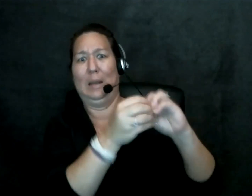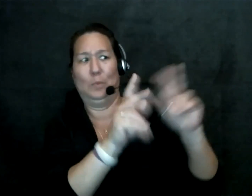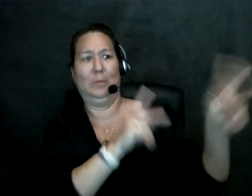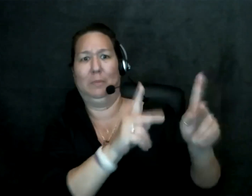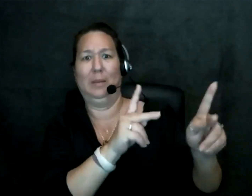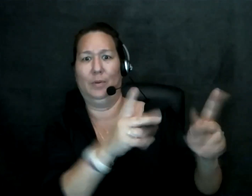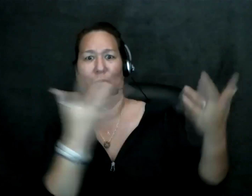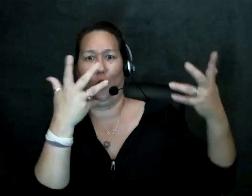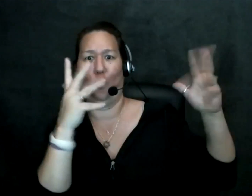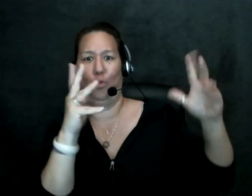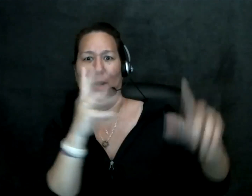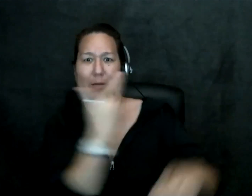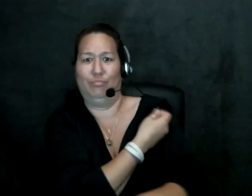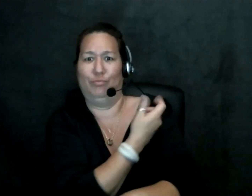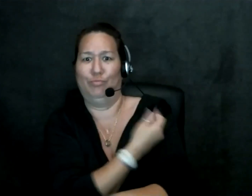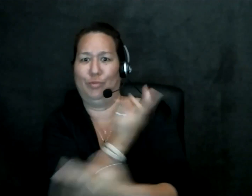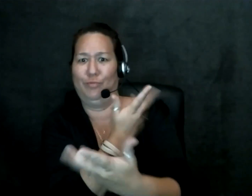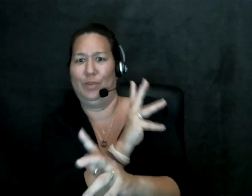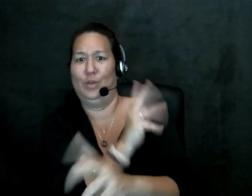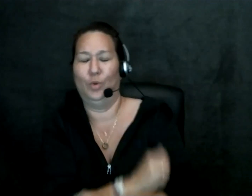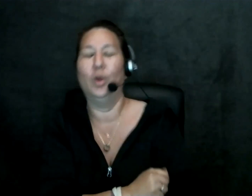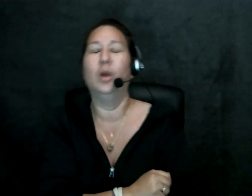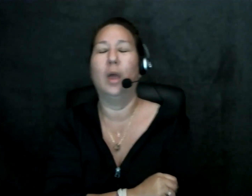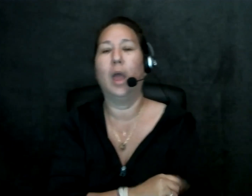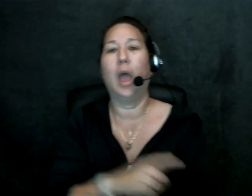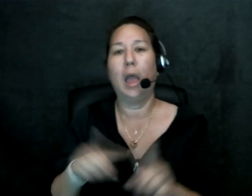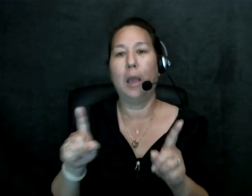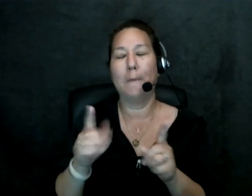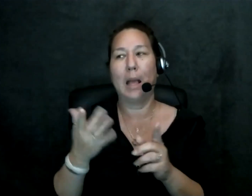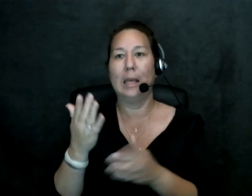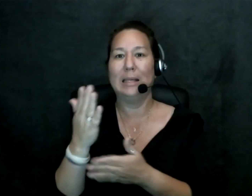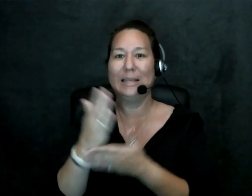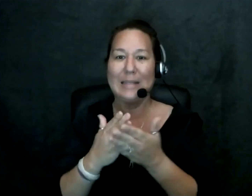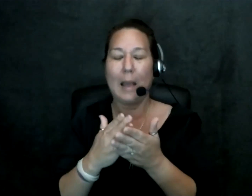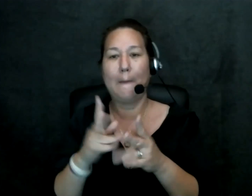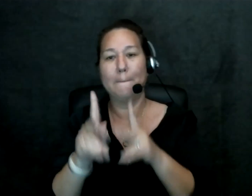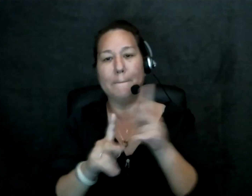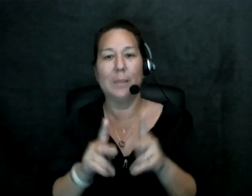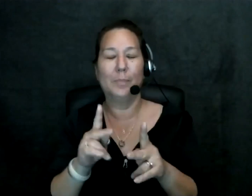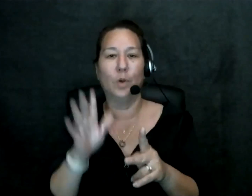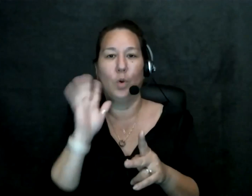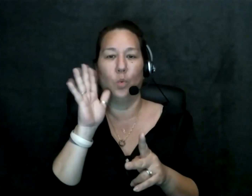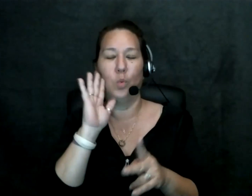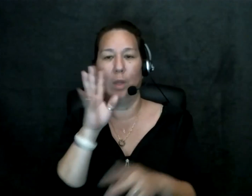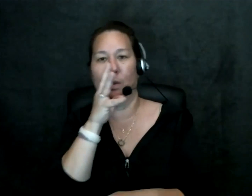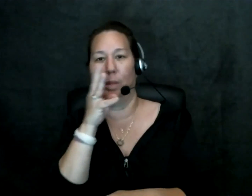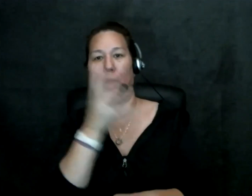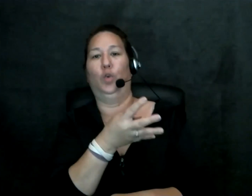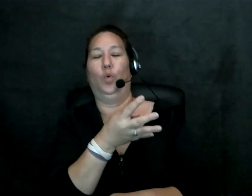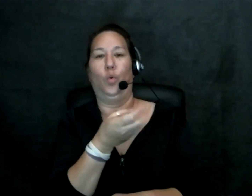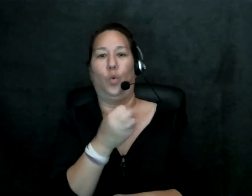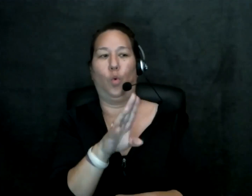people who might choose to ignore or take advantage of